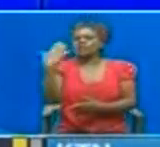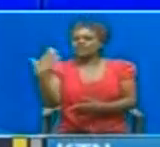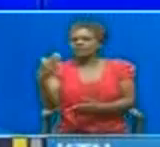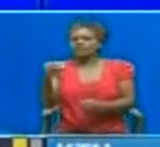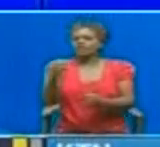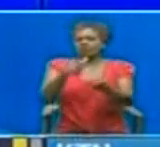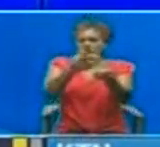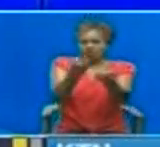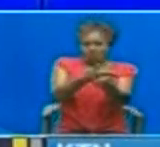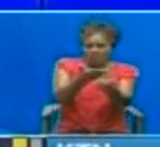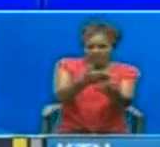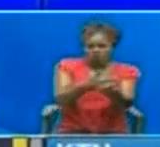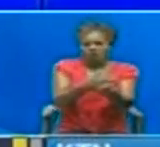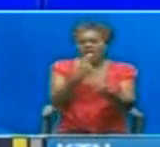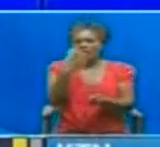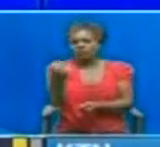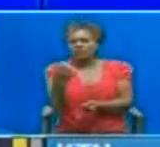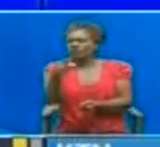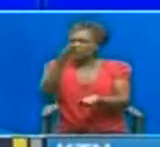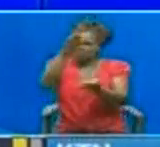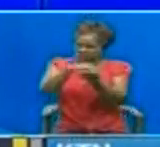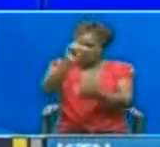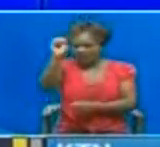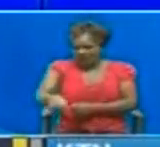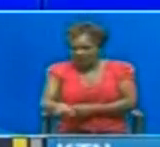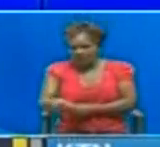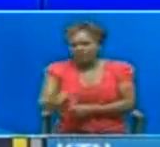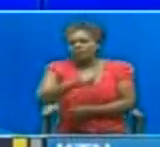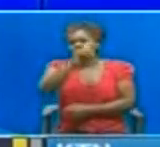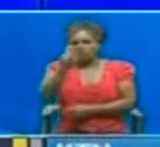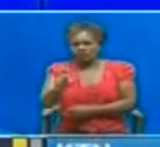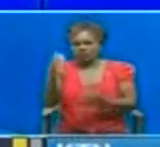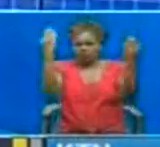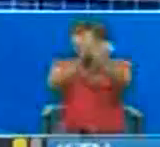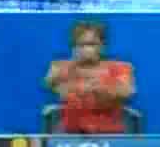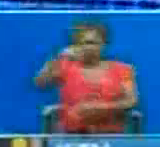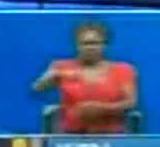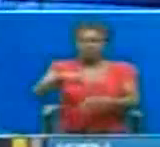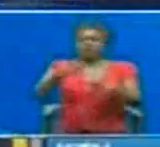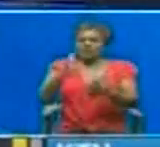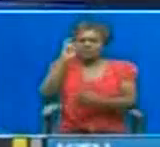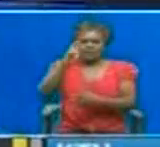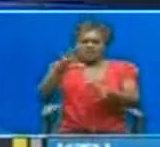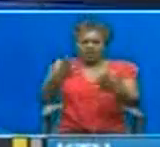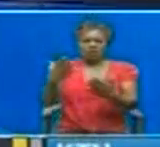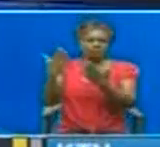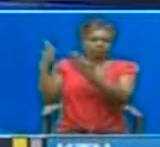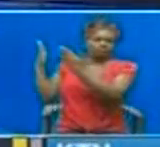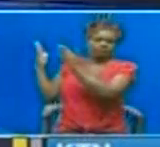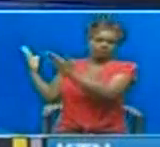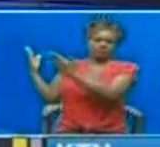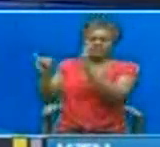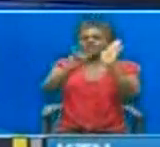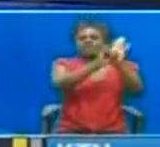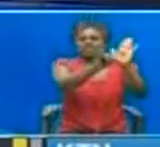as tomatoes and onions and maize flour will actually go down? That's what we're interrogating this evening. And to do that, we look at three key